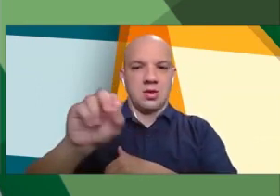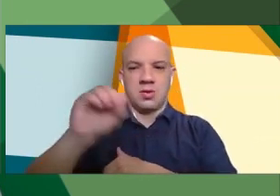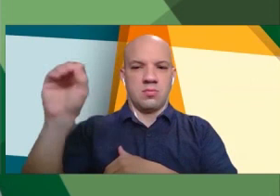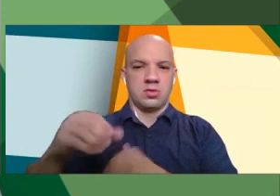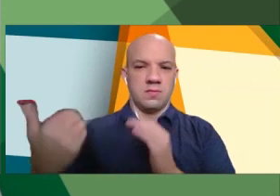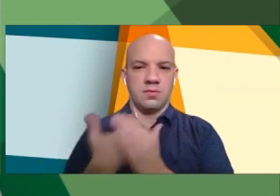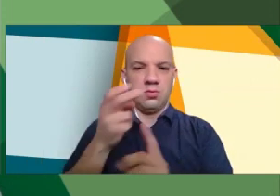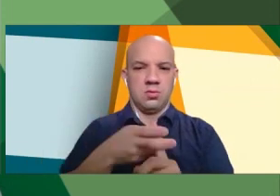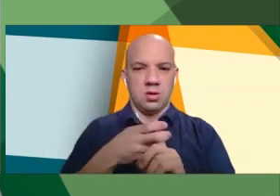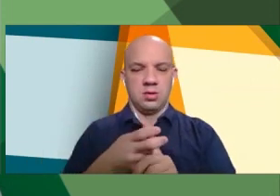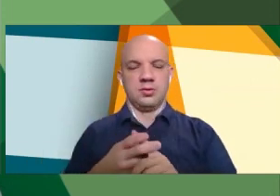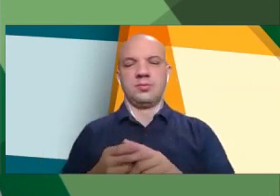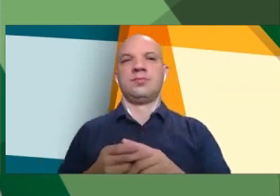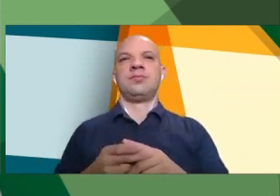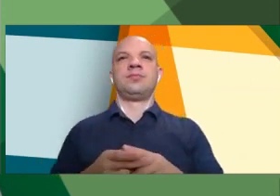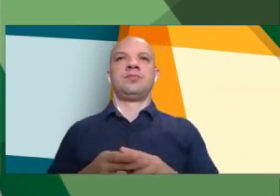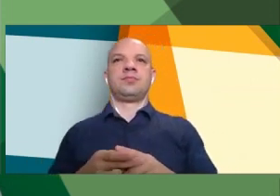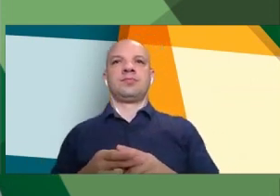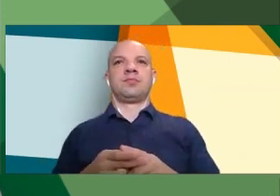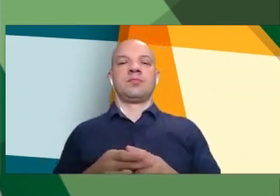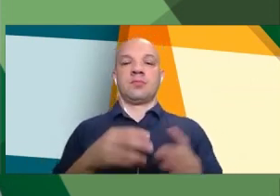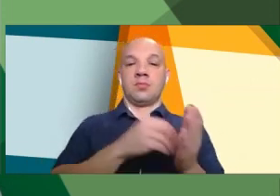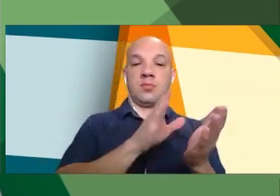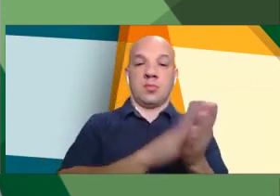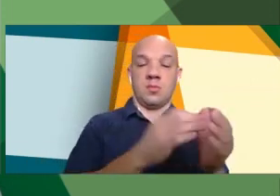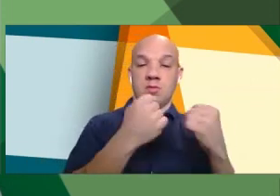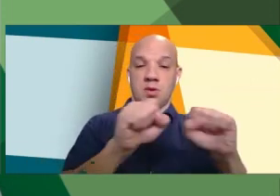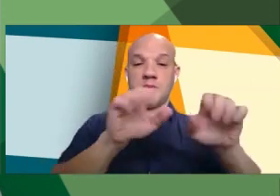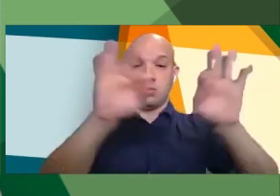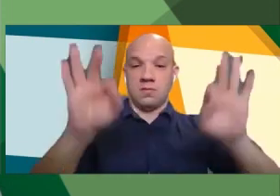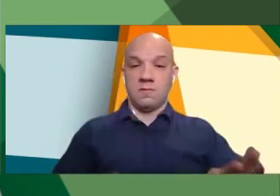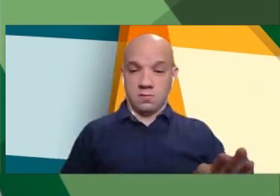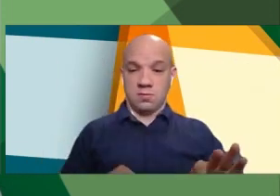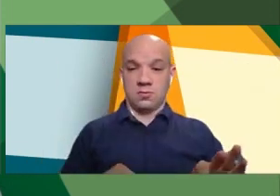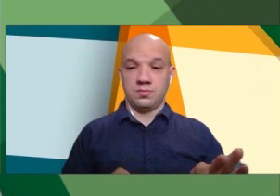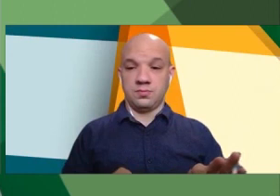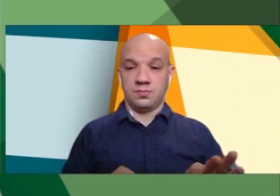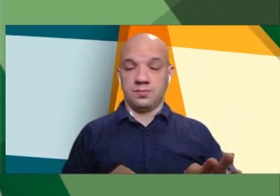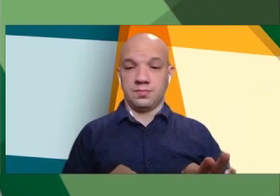new hires. Documentation of efforts form that will